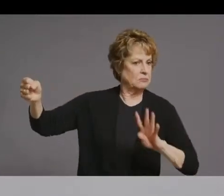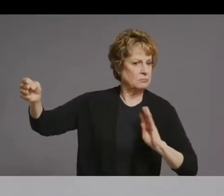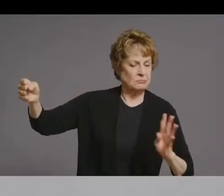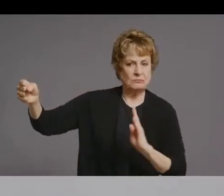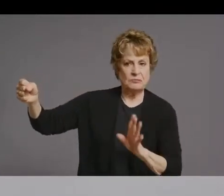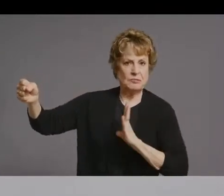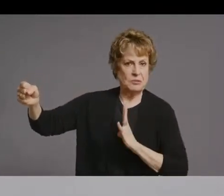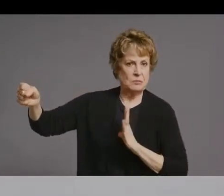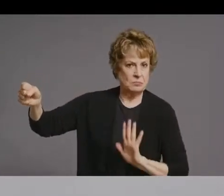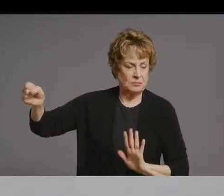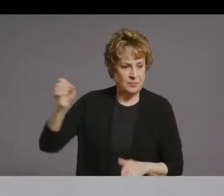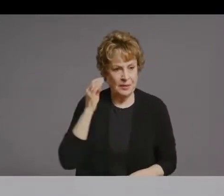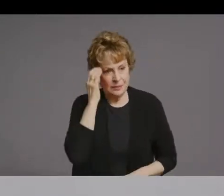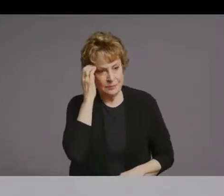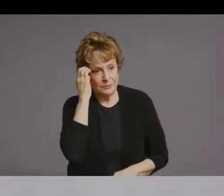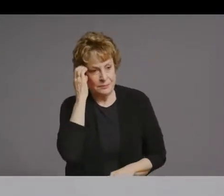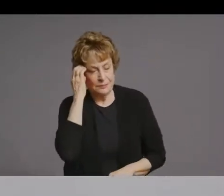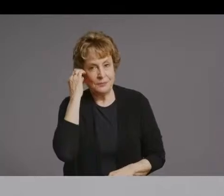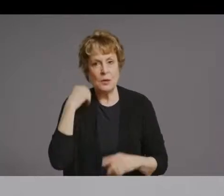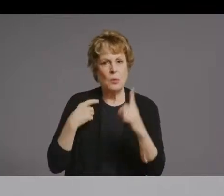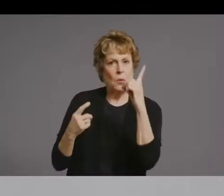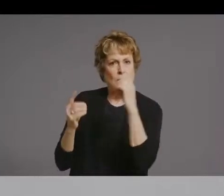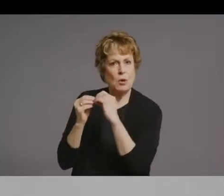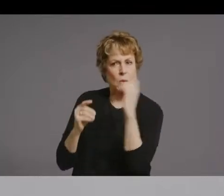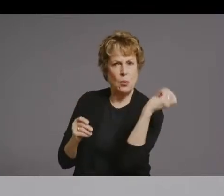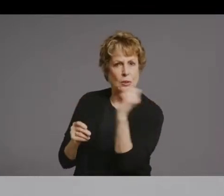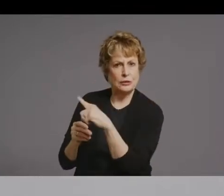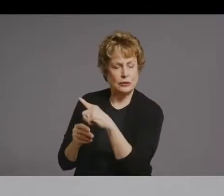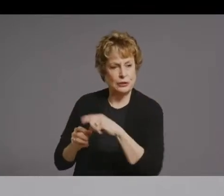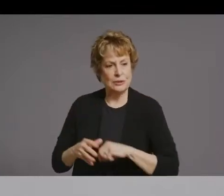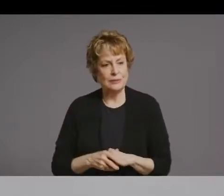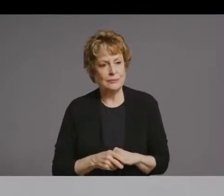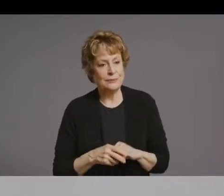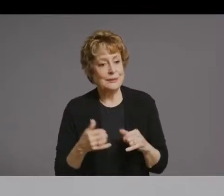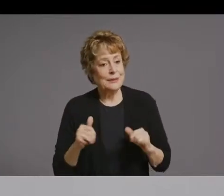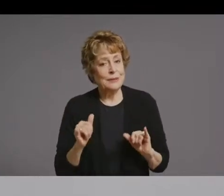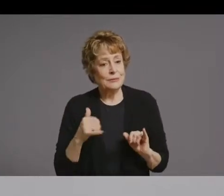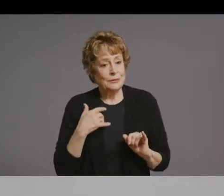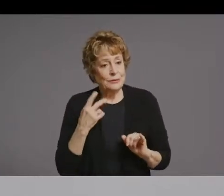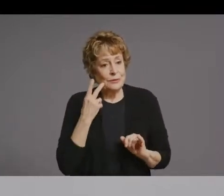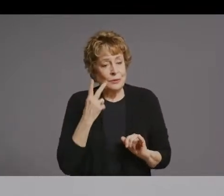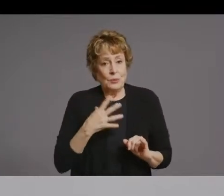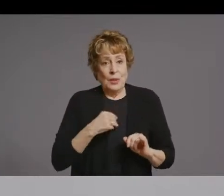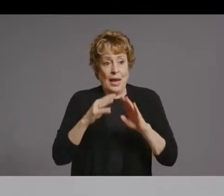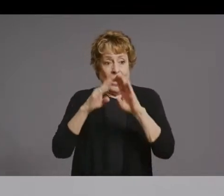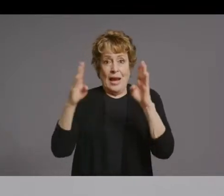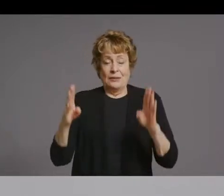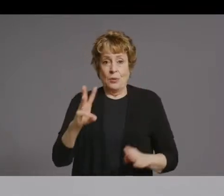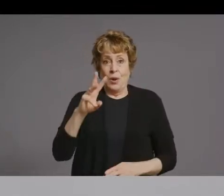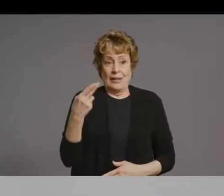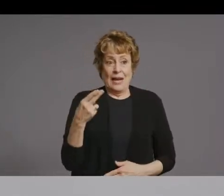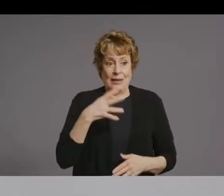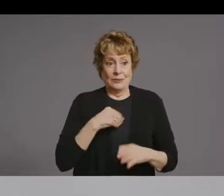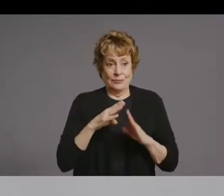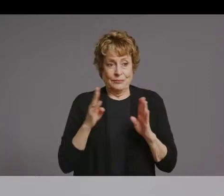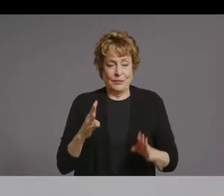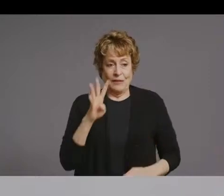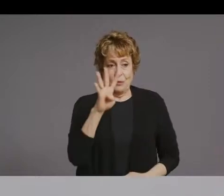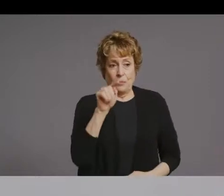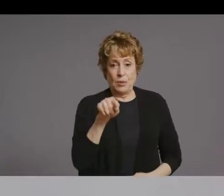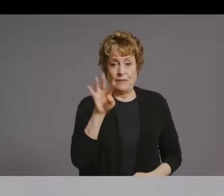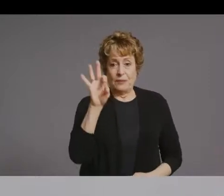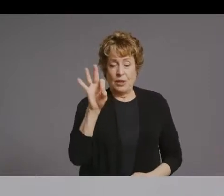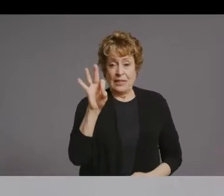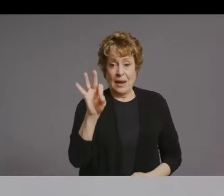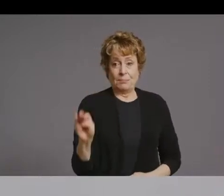Sure, and then one other question for you. I saw the White House announced today that a little under 4.9 million will be coming to the state in early